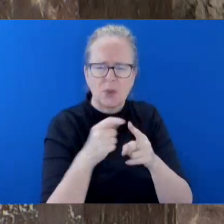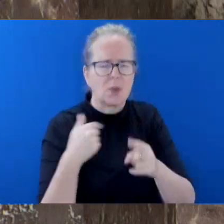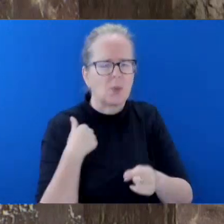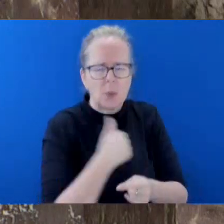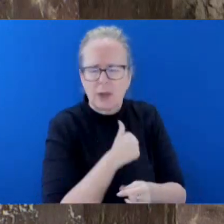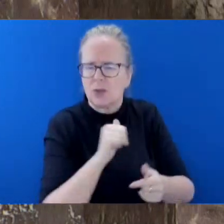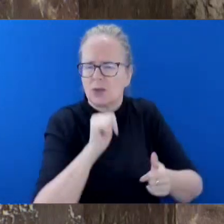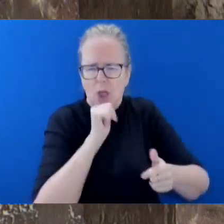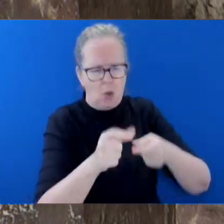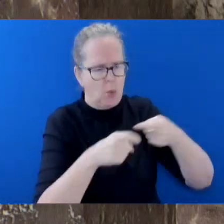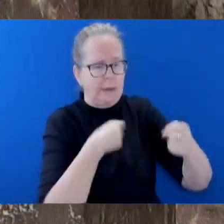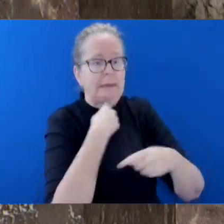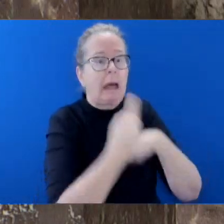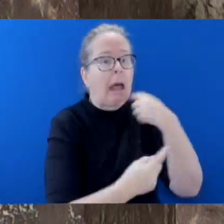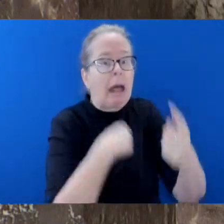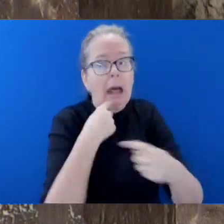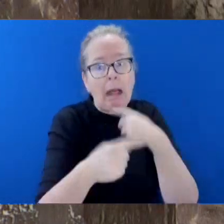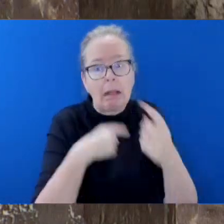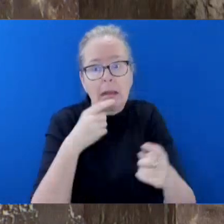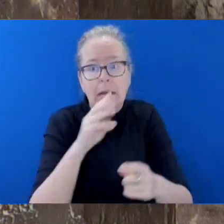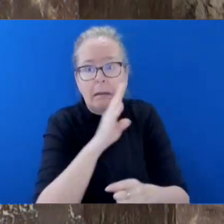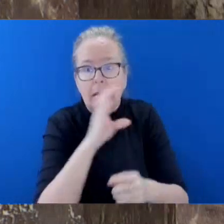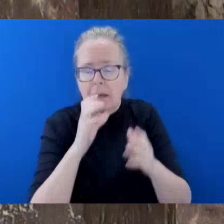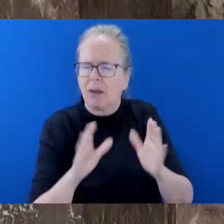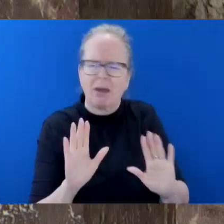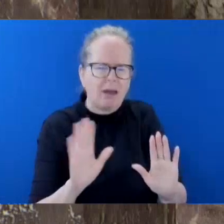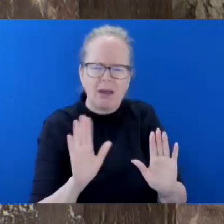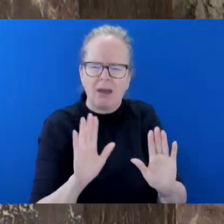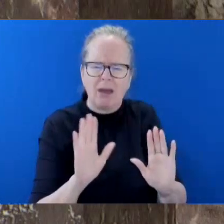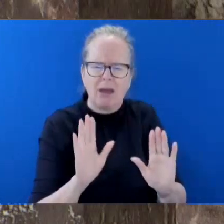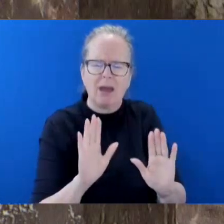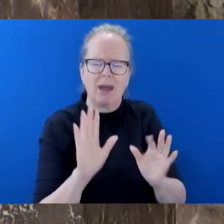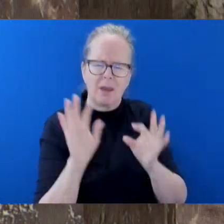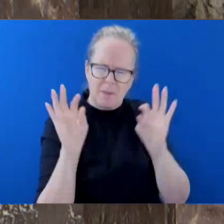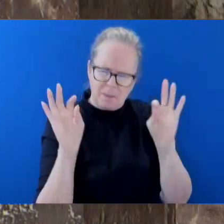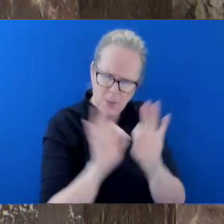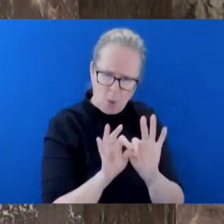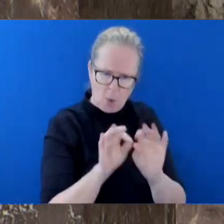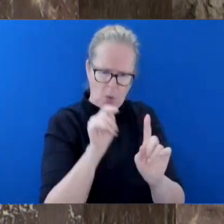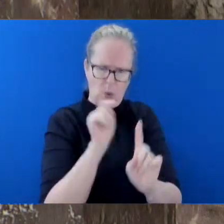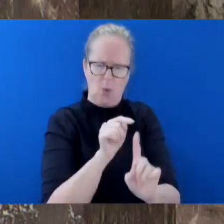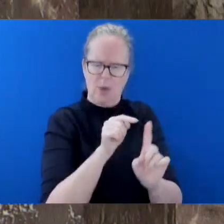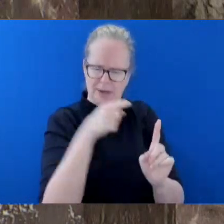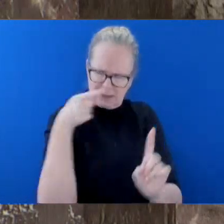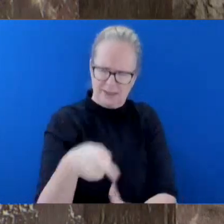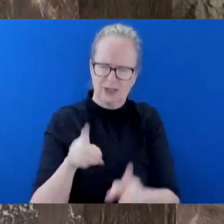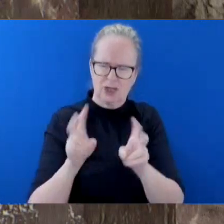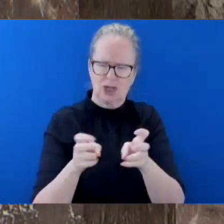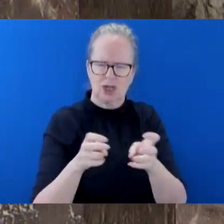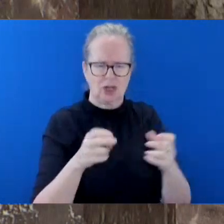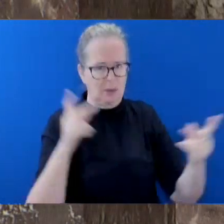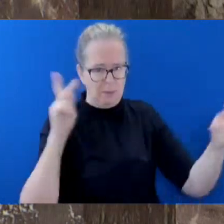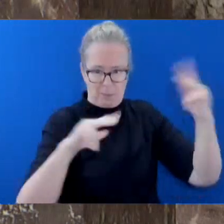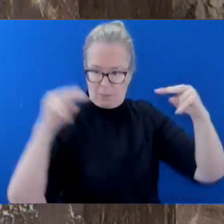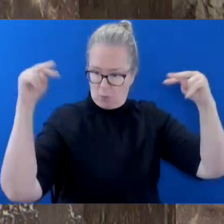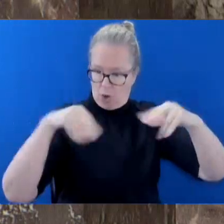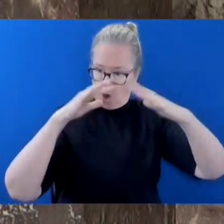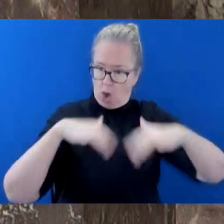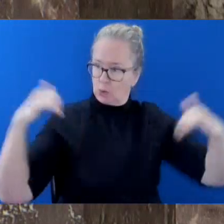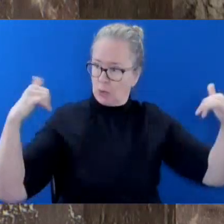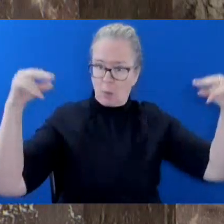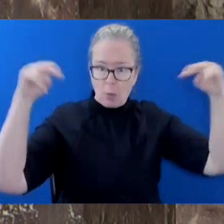about, because most people will be watching this right now, will be wondering, why are they not talking about the issues that matter to us in our